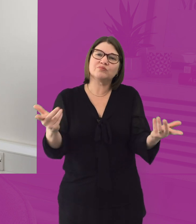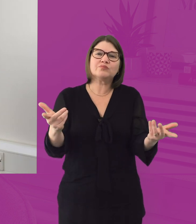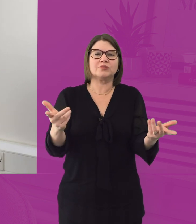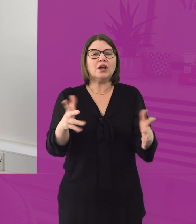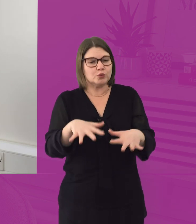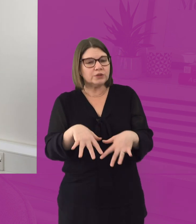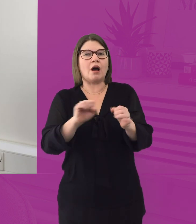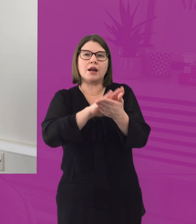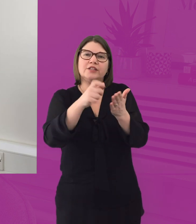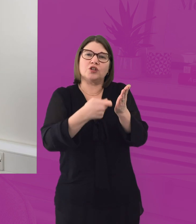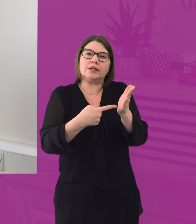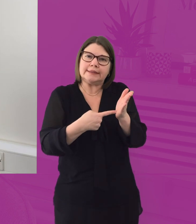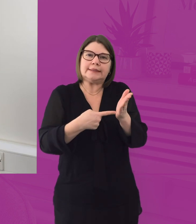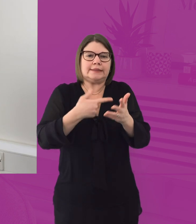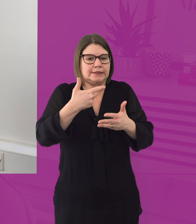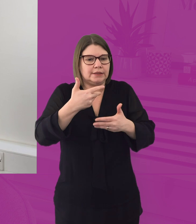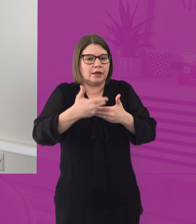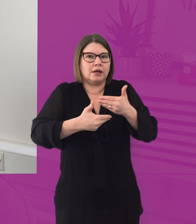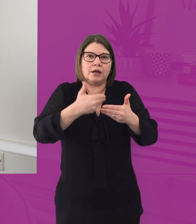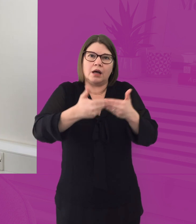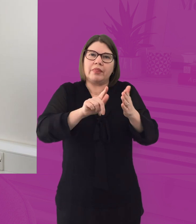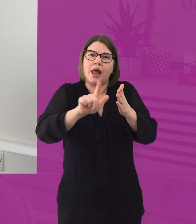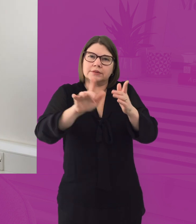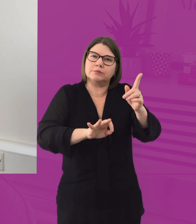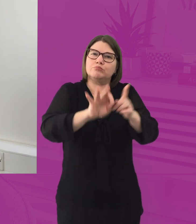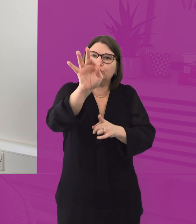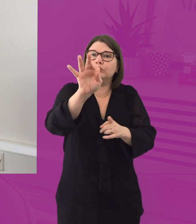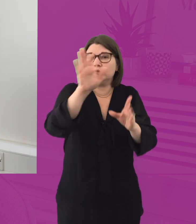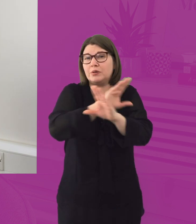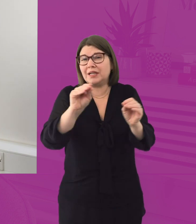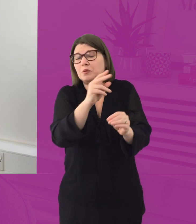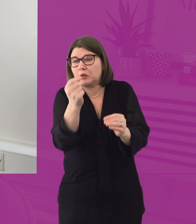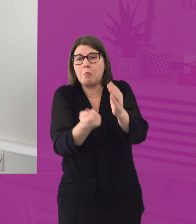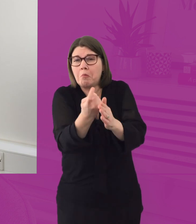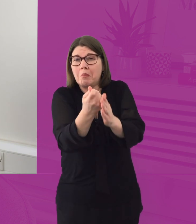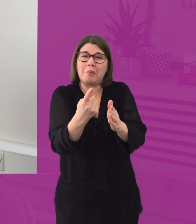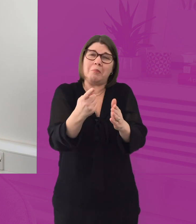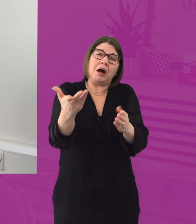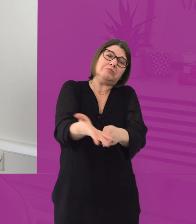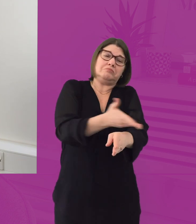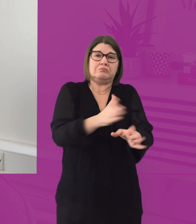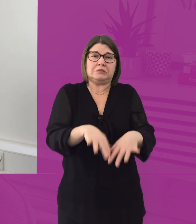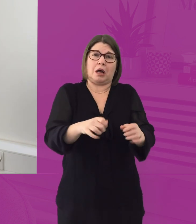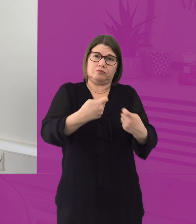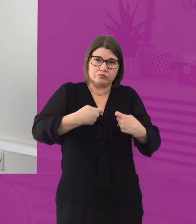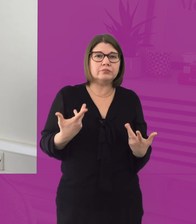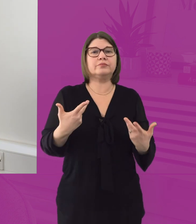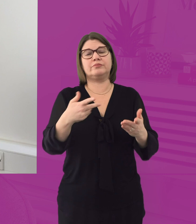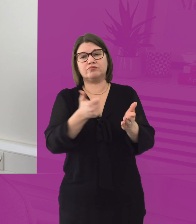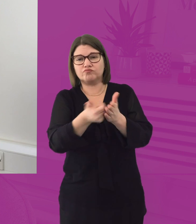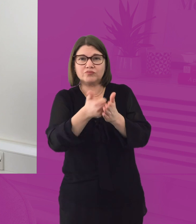are present usually when you first start it, and they usually settle with time, is the first really important thing to say. The most common